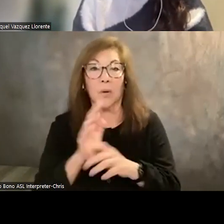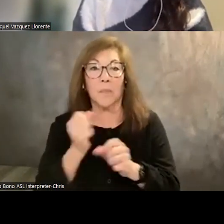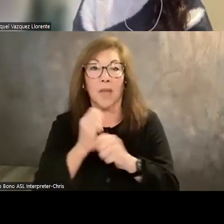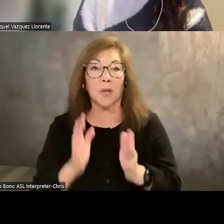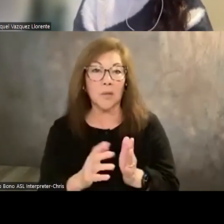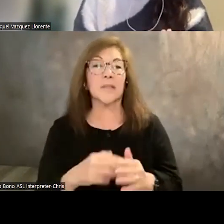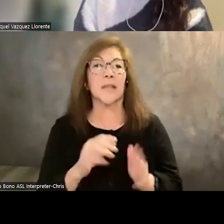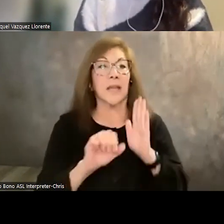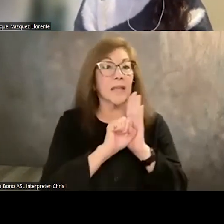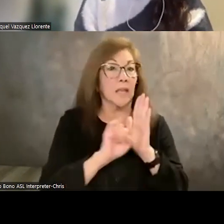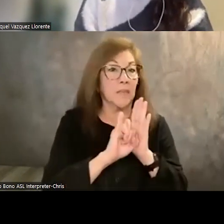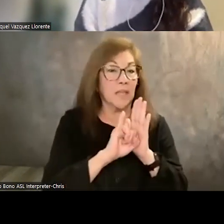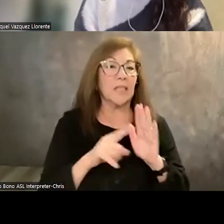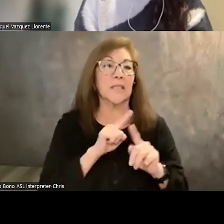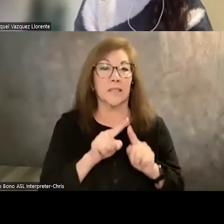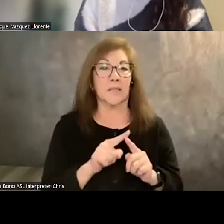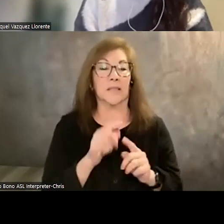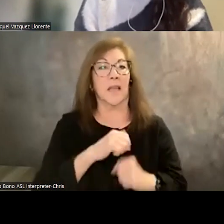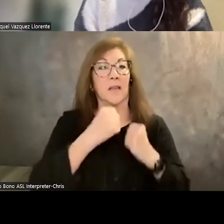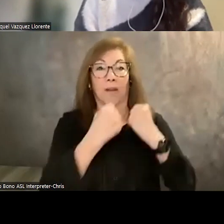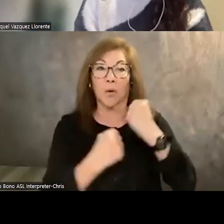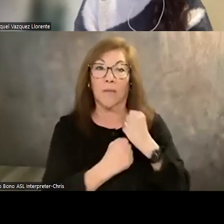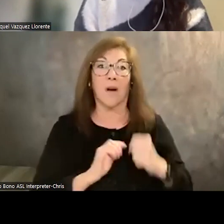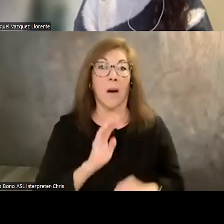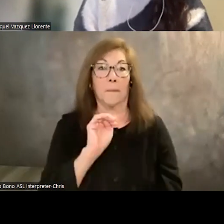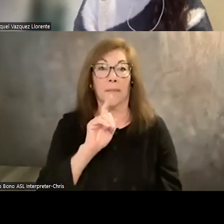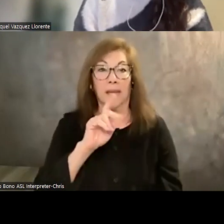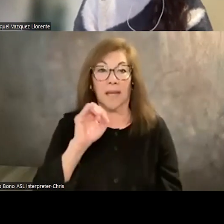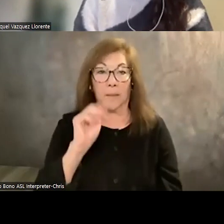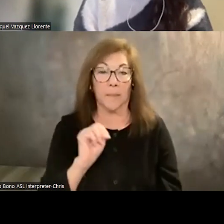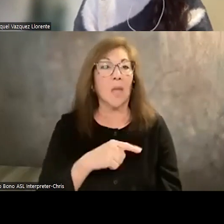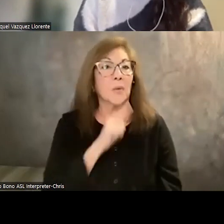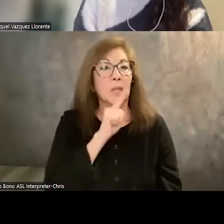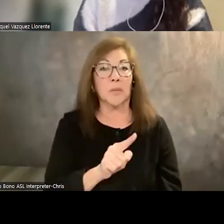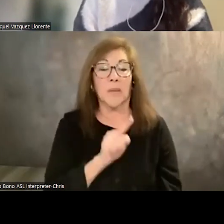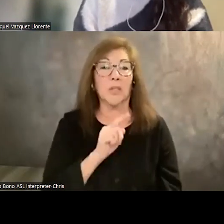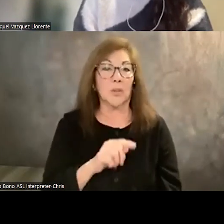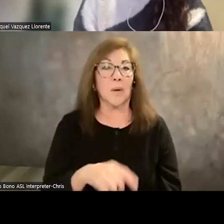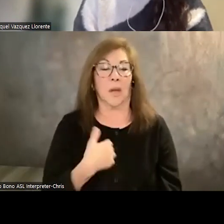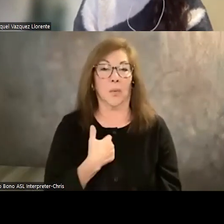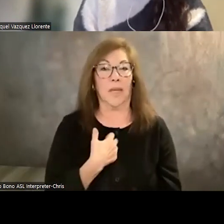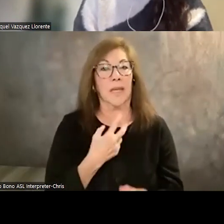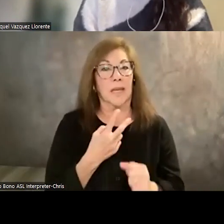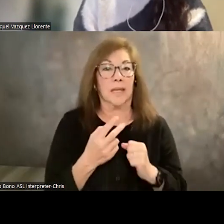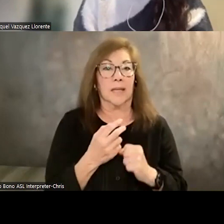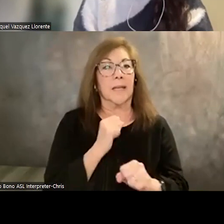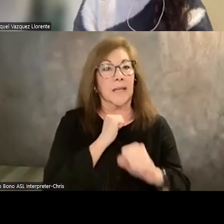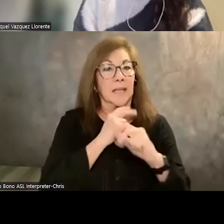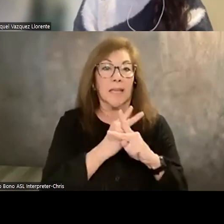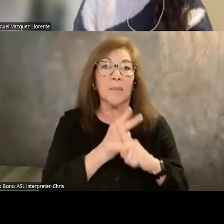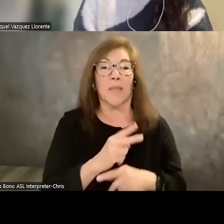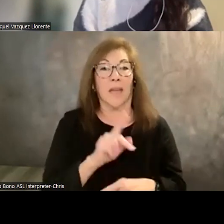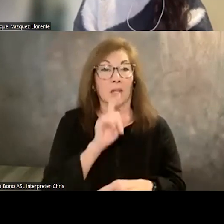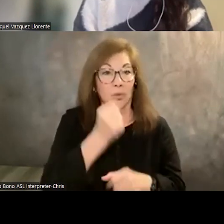is the foundation of our medium. And so we need to ensure that we you know, retain that trust, we reinforce that trust in the face